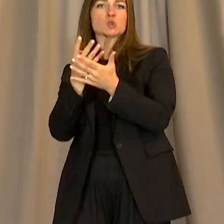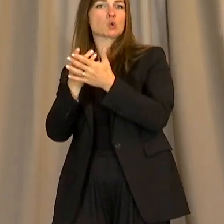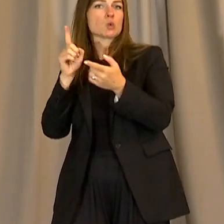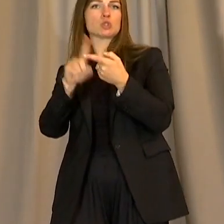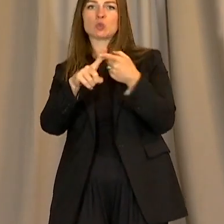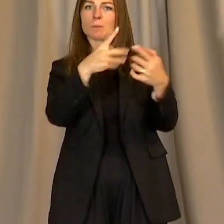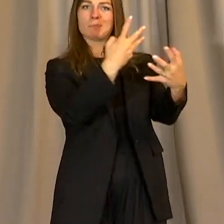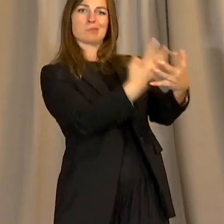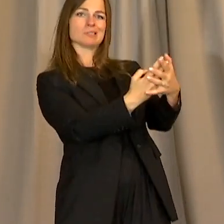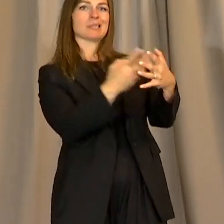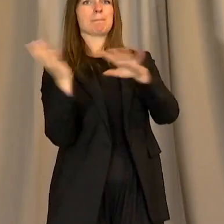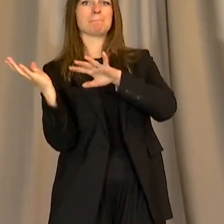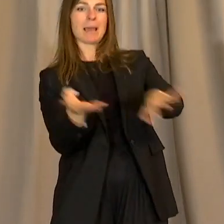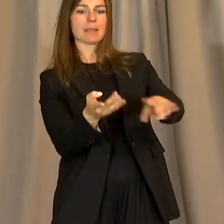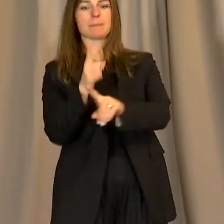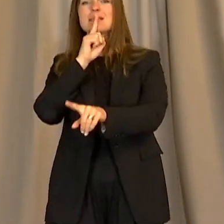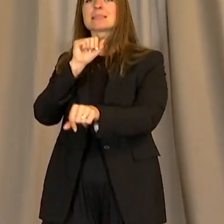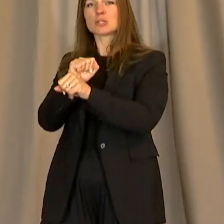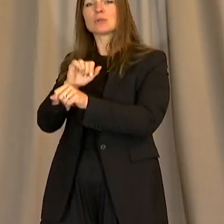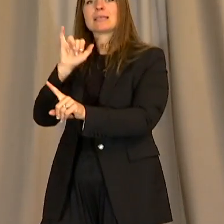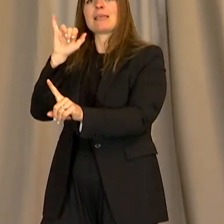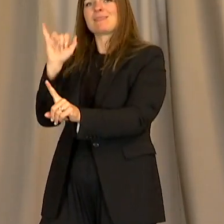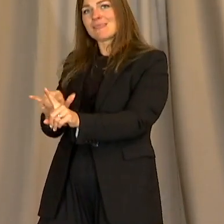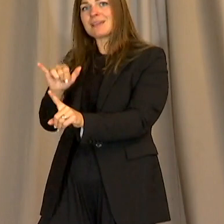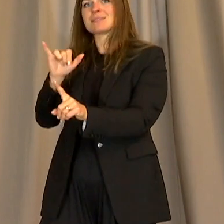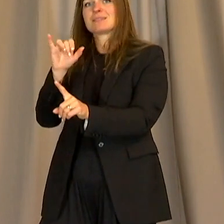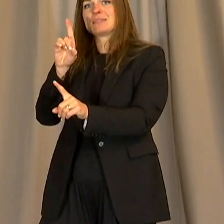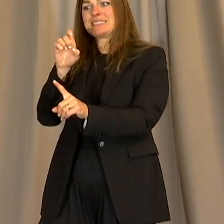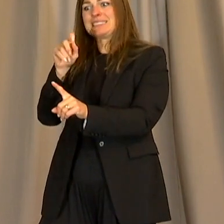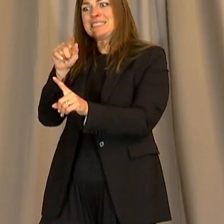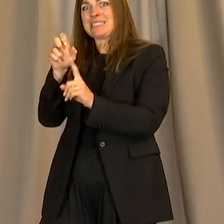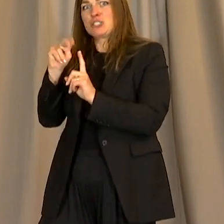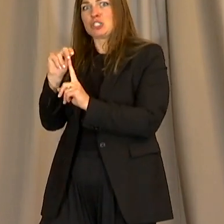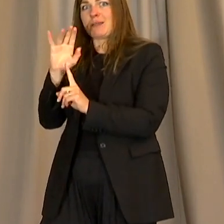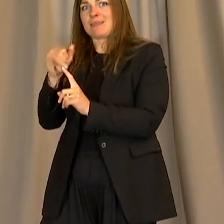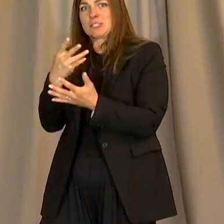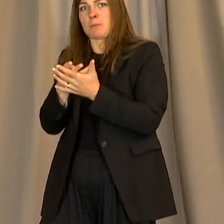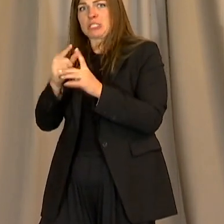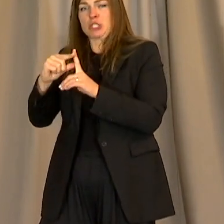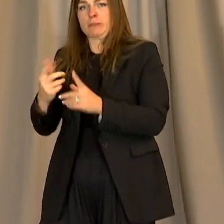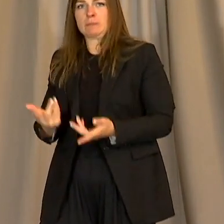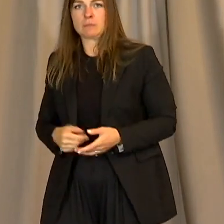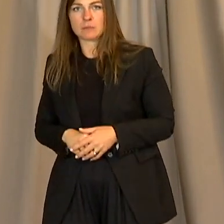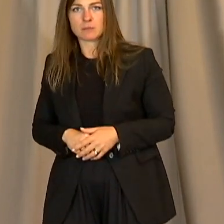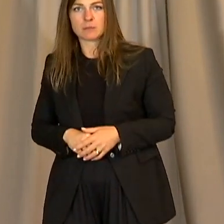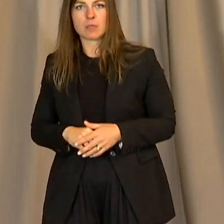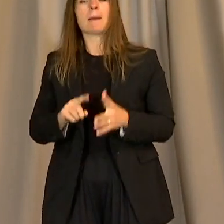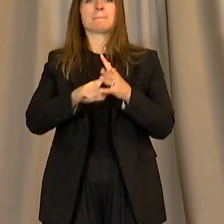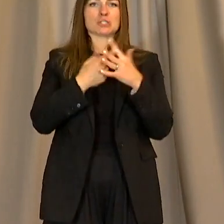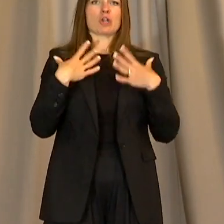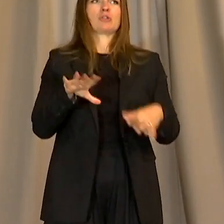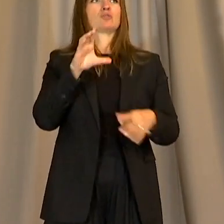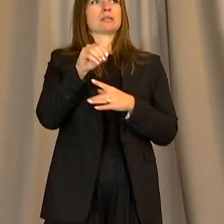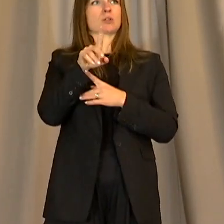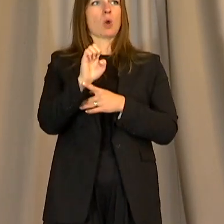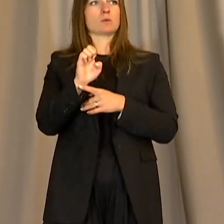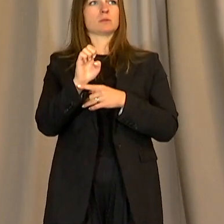prison, because that literally is a carceral term. But start there later, because you got to start small.